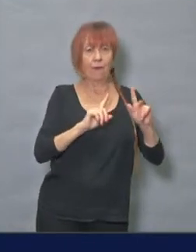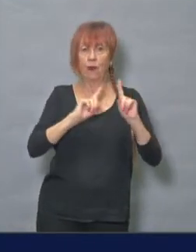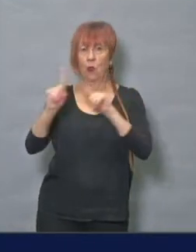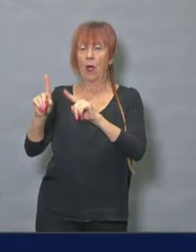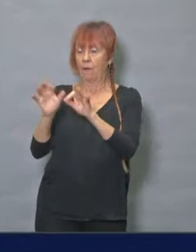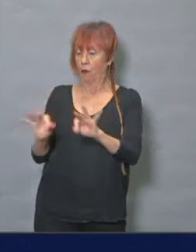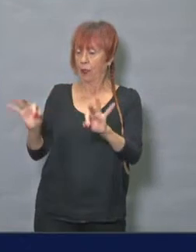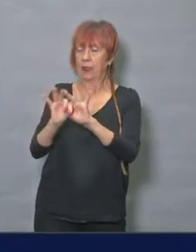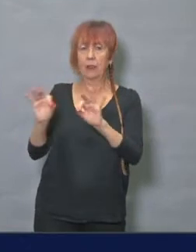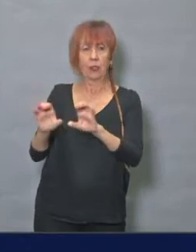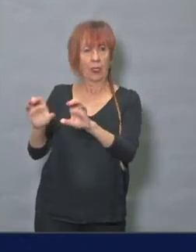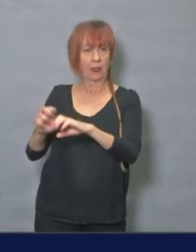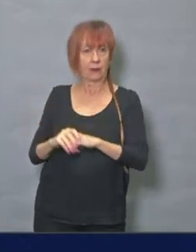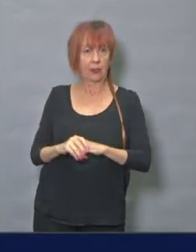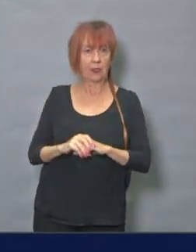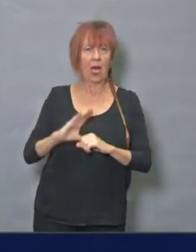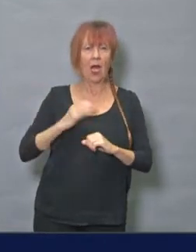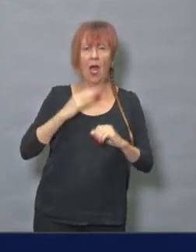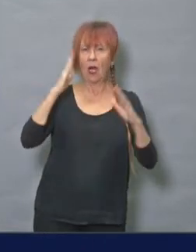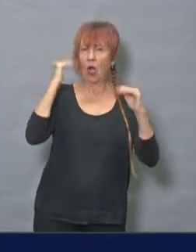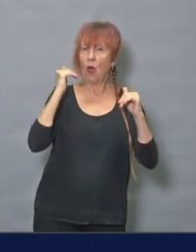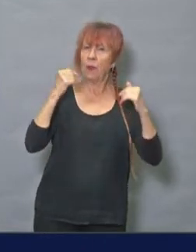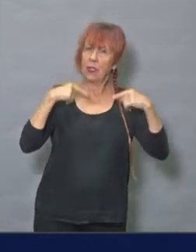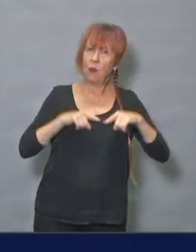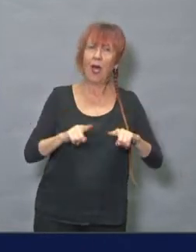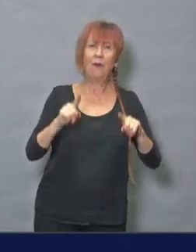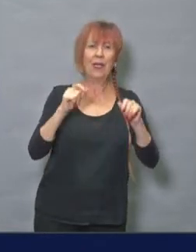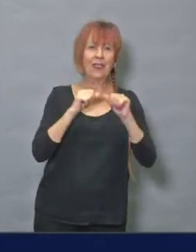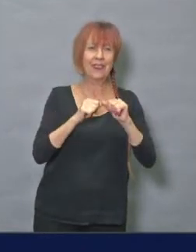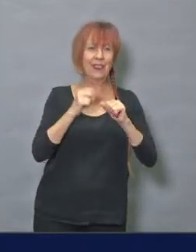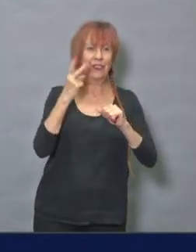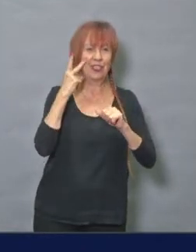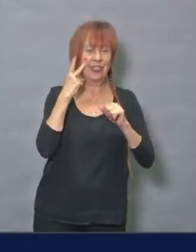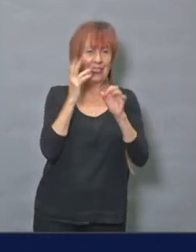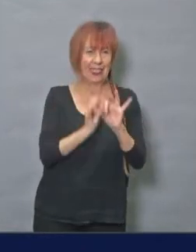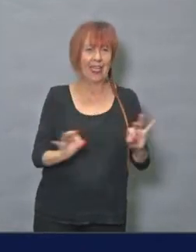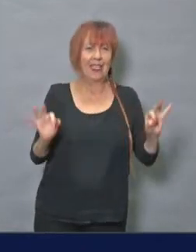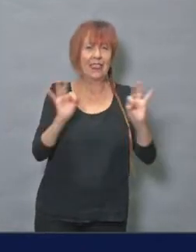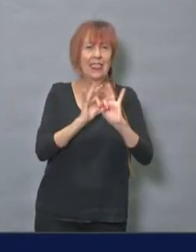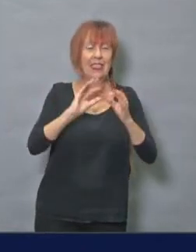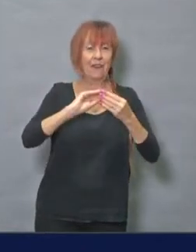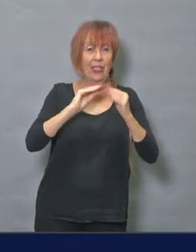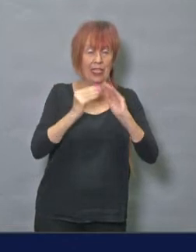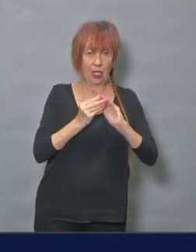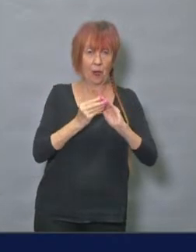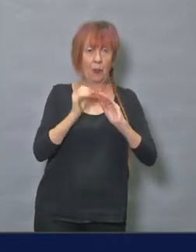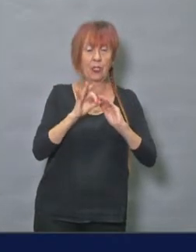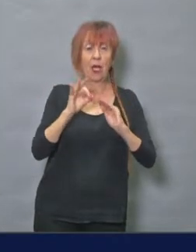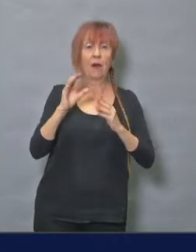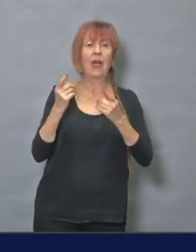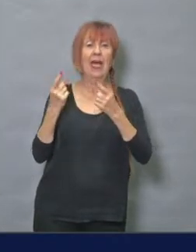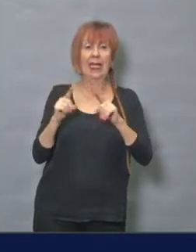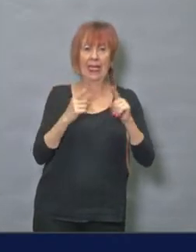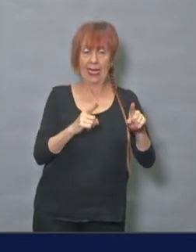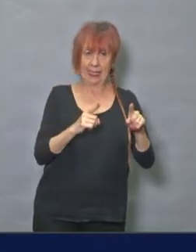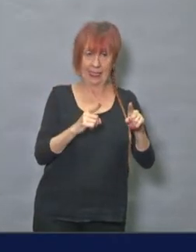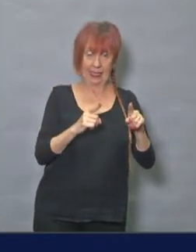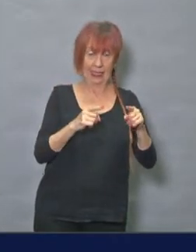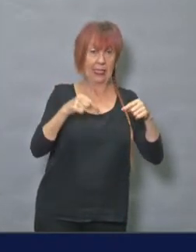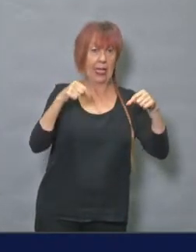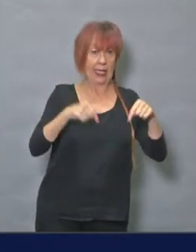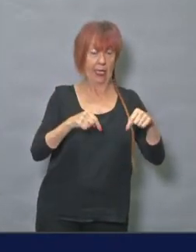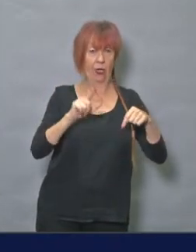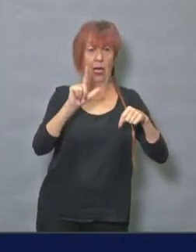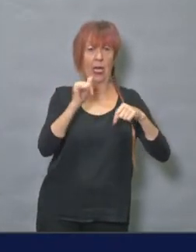activities. Our hope is that as we continue to see significant numbers of cases among our county